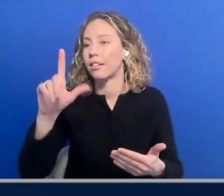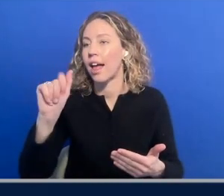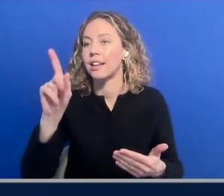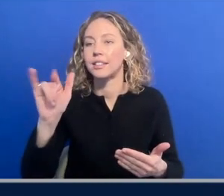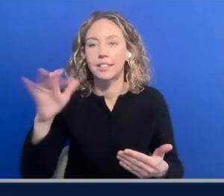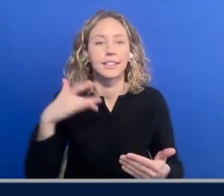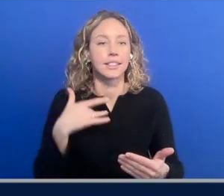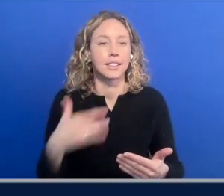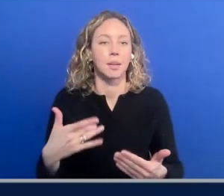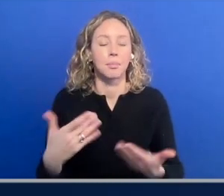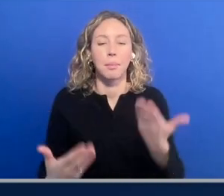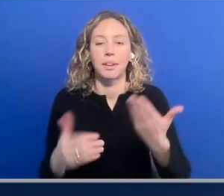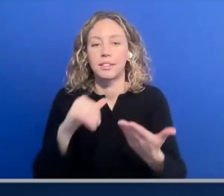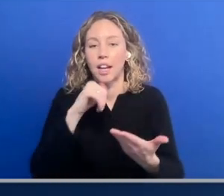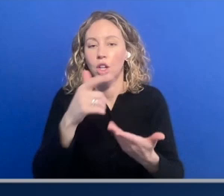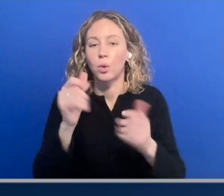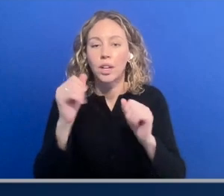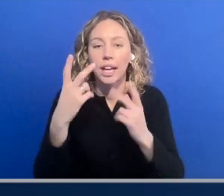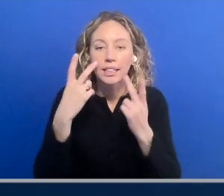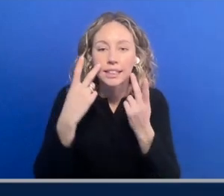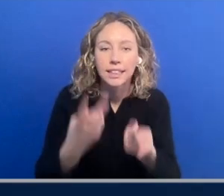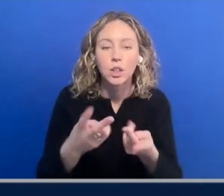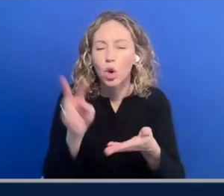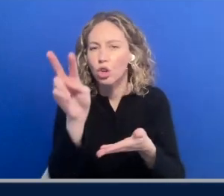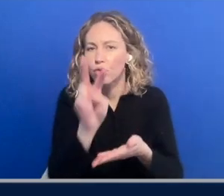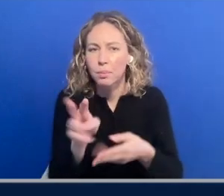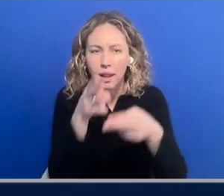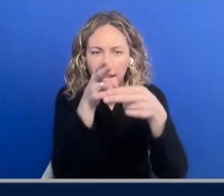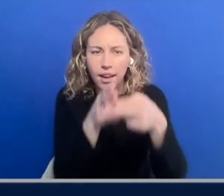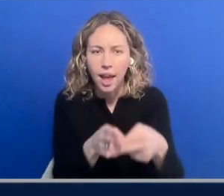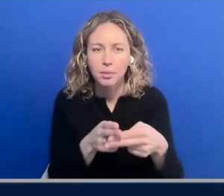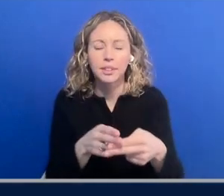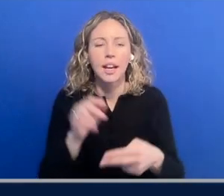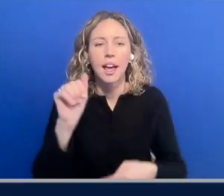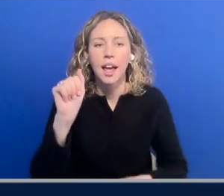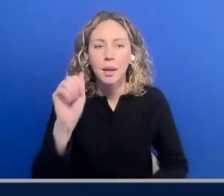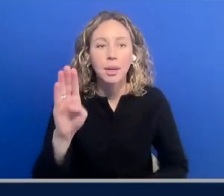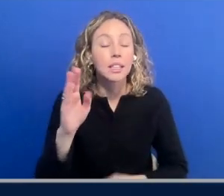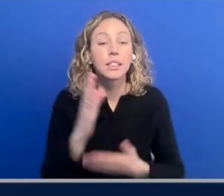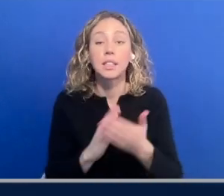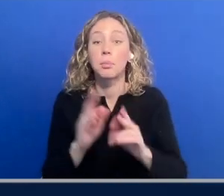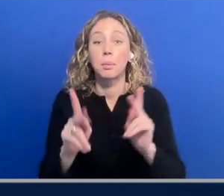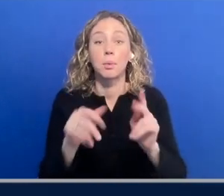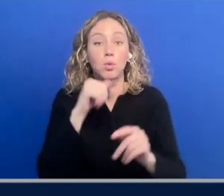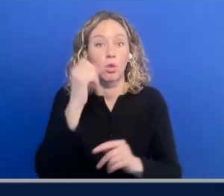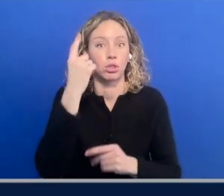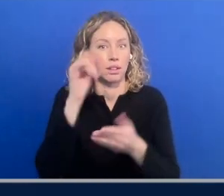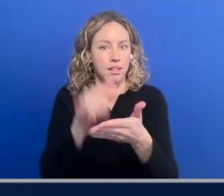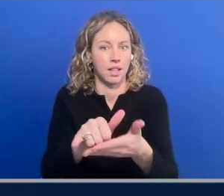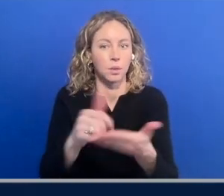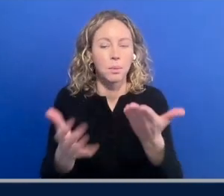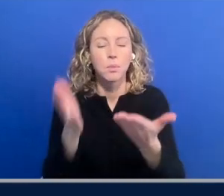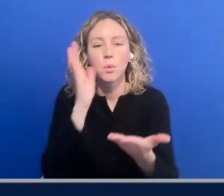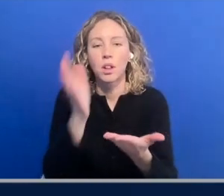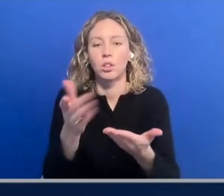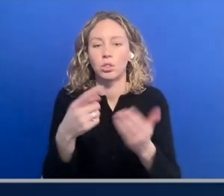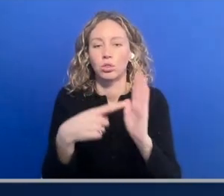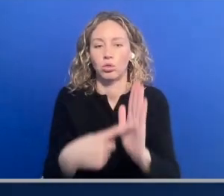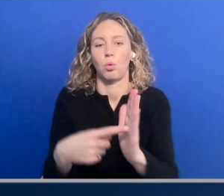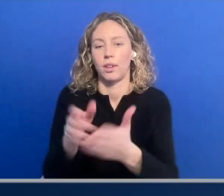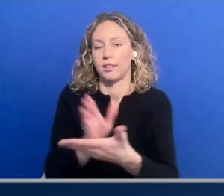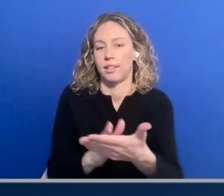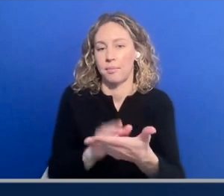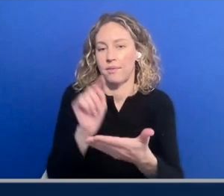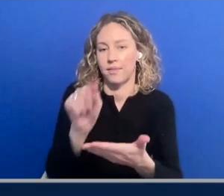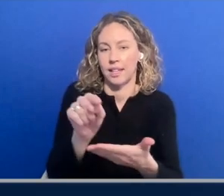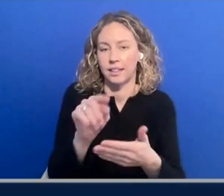you can see them, or like variable names that are like A, B, like people don't understand what they are. So it's going to basically go ahead and show some of these as